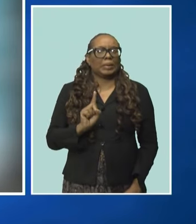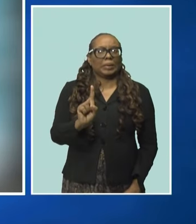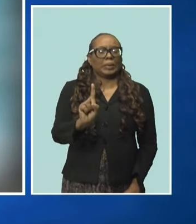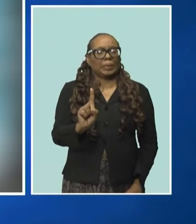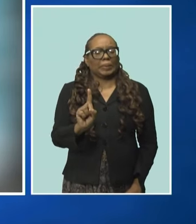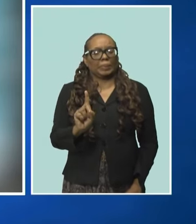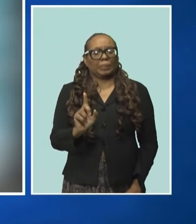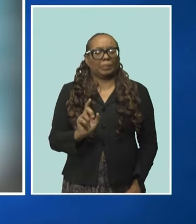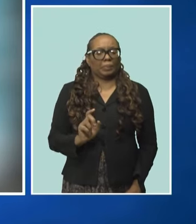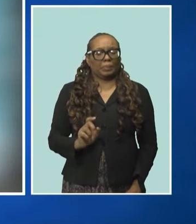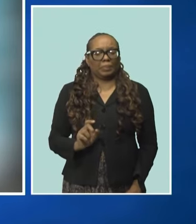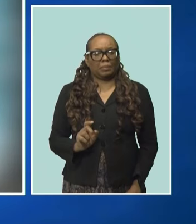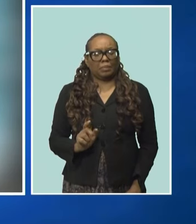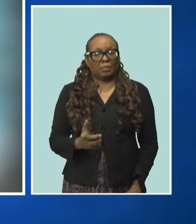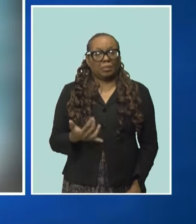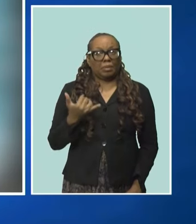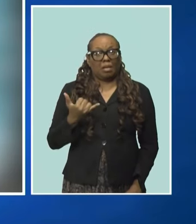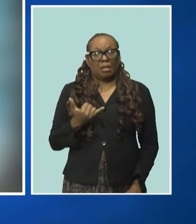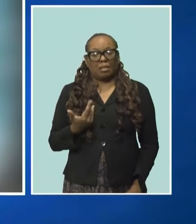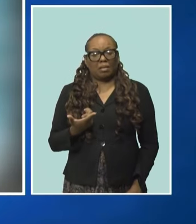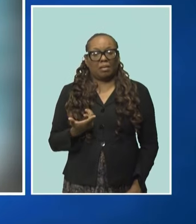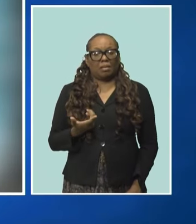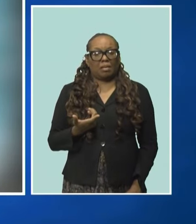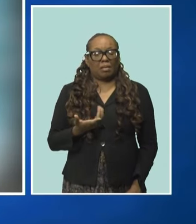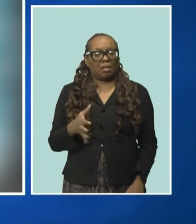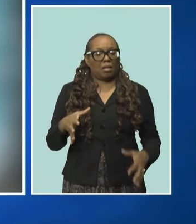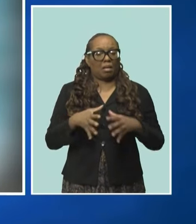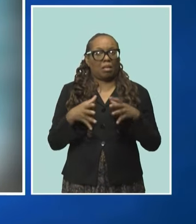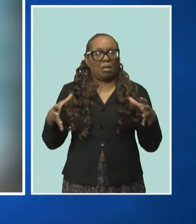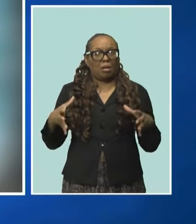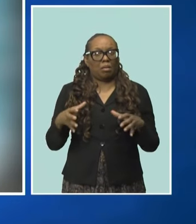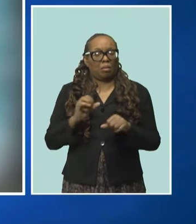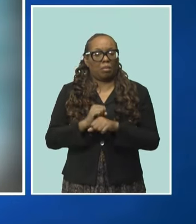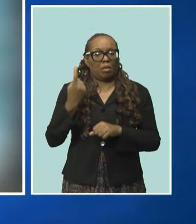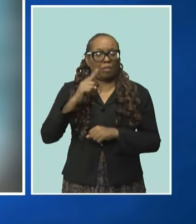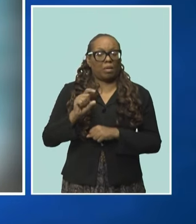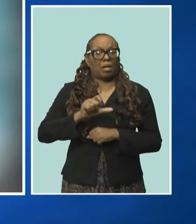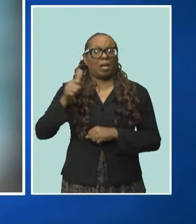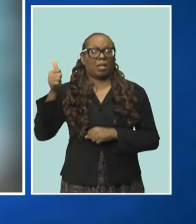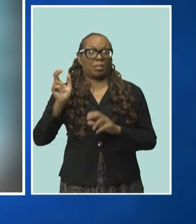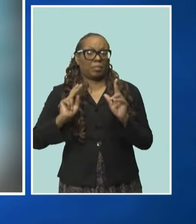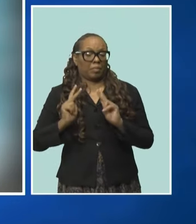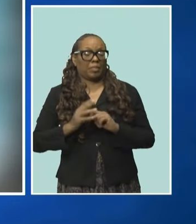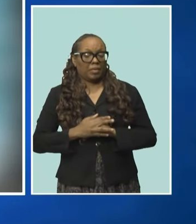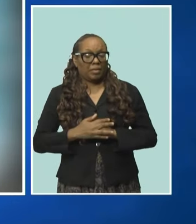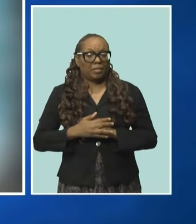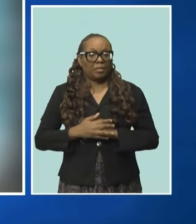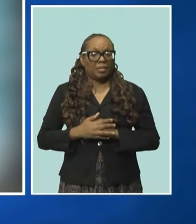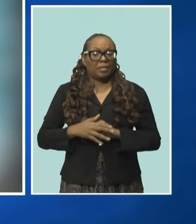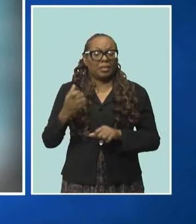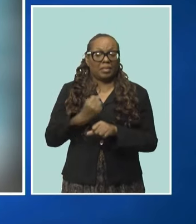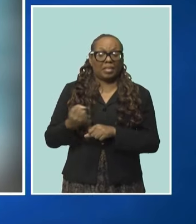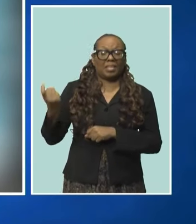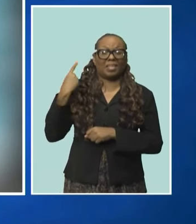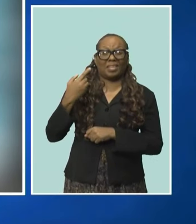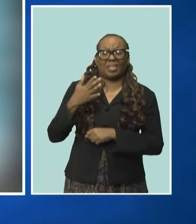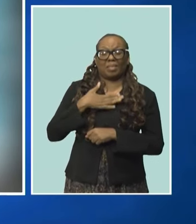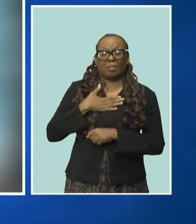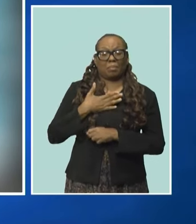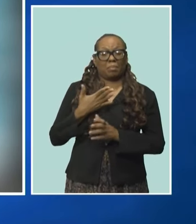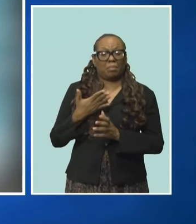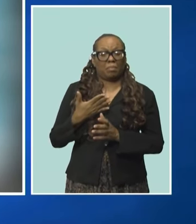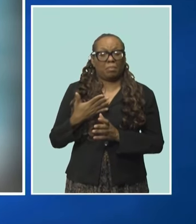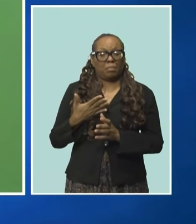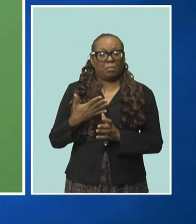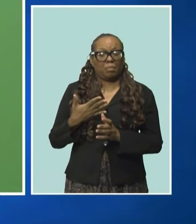now, I'm mainly commission-based, so I do a lot of work for other people. I had a show last year, which was all my own